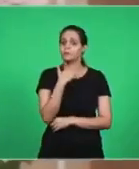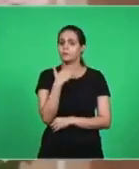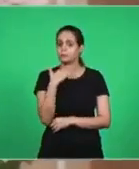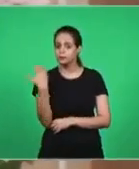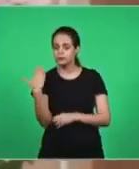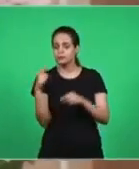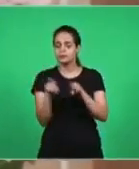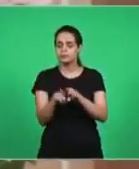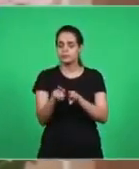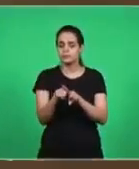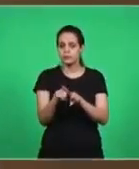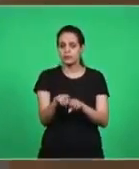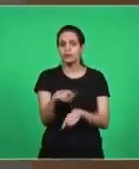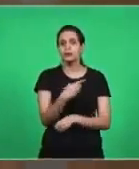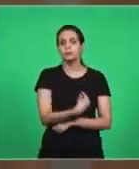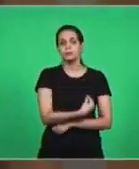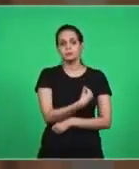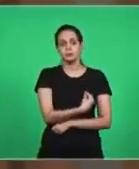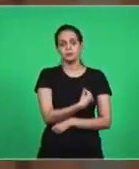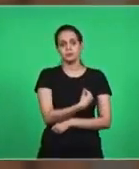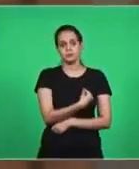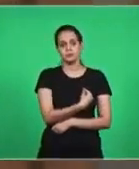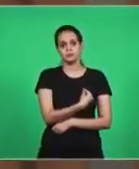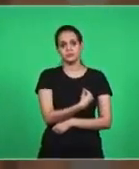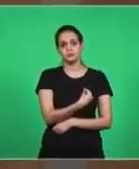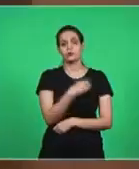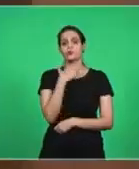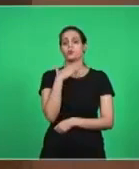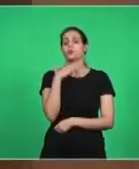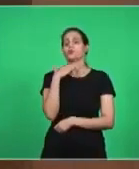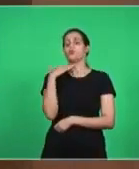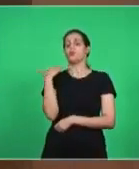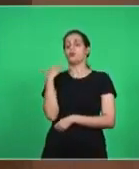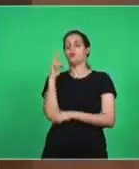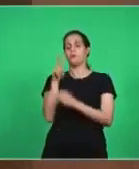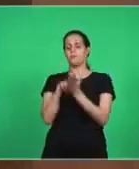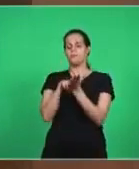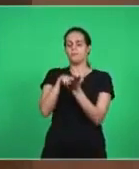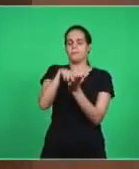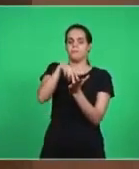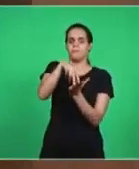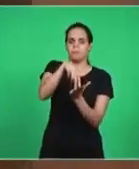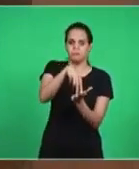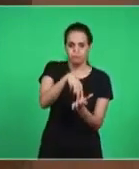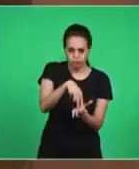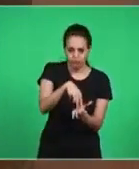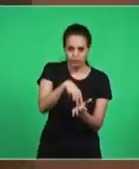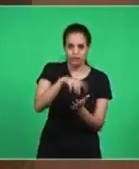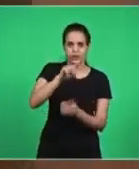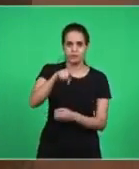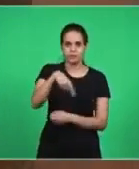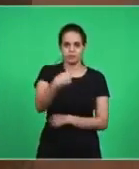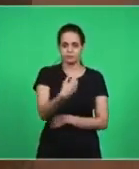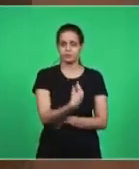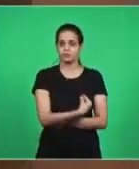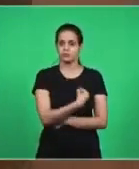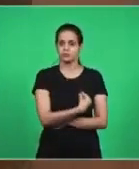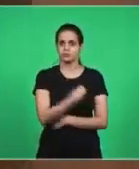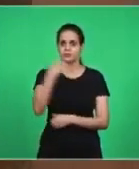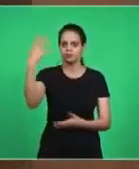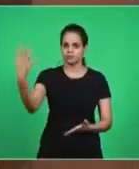this. It's for the dead and for the ones who are alive. For the dead that are going to resurrect first, and the ones who are alive are going